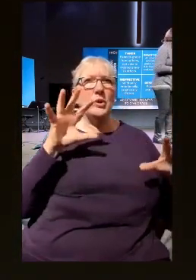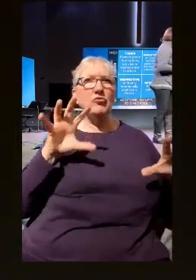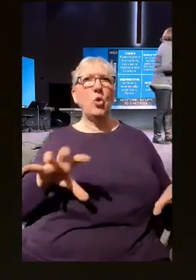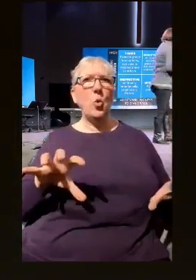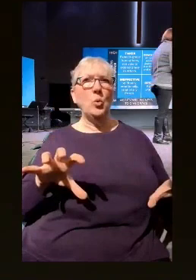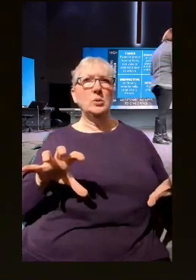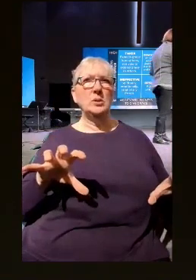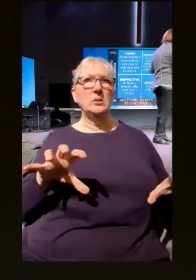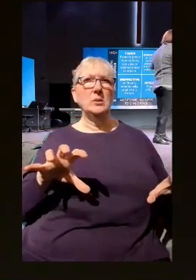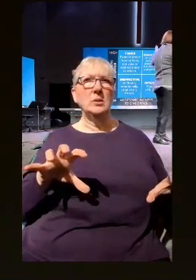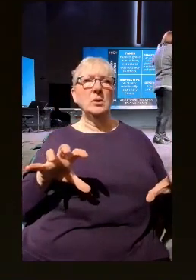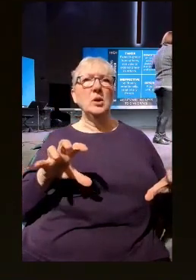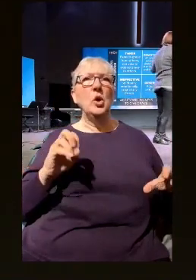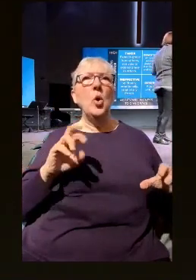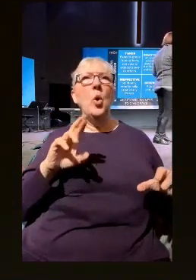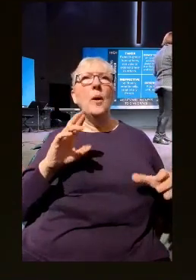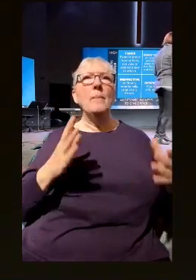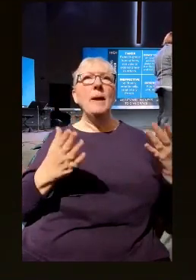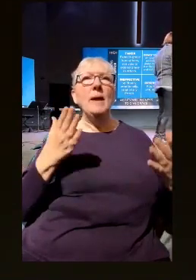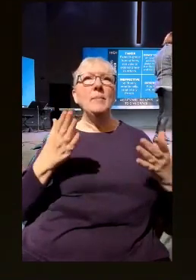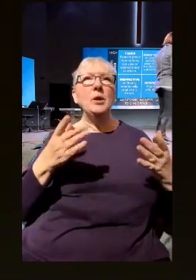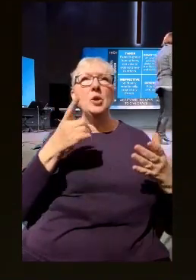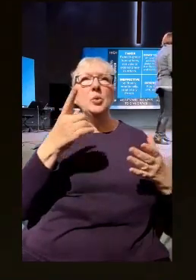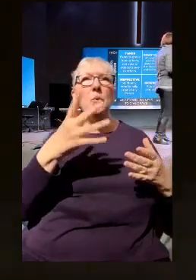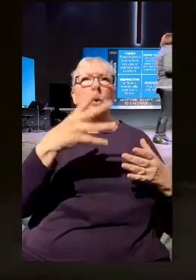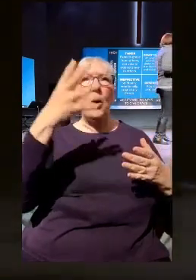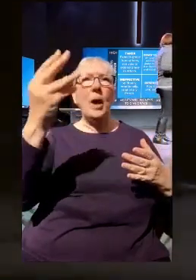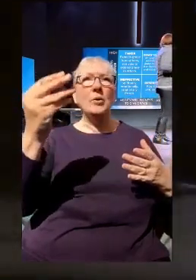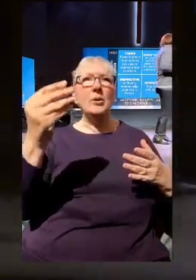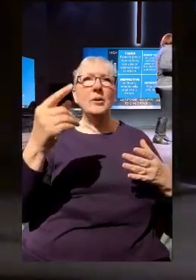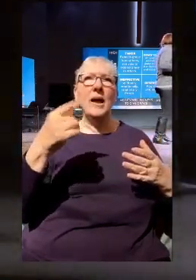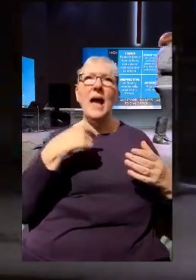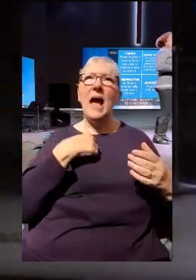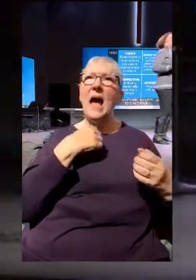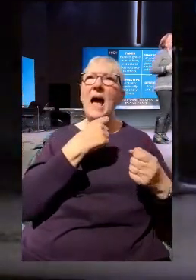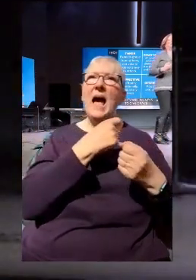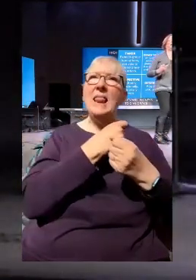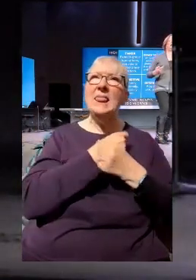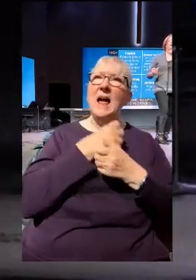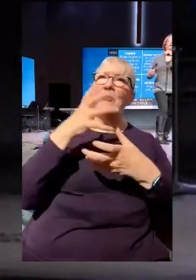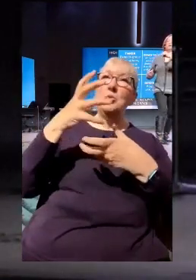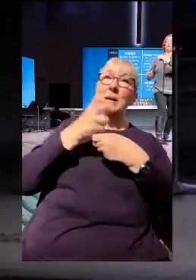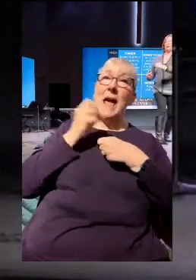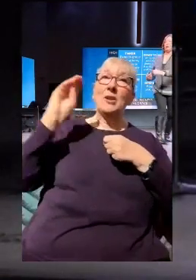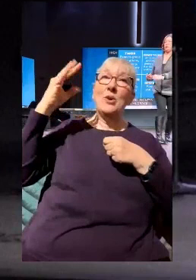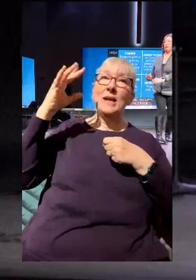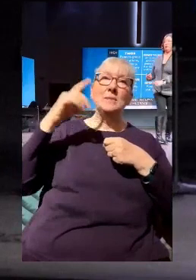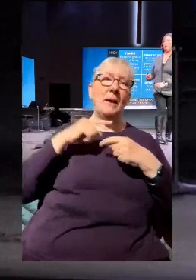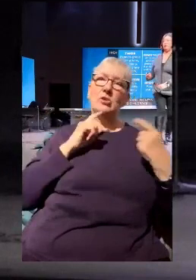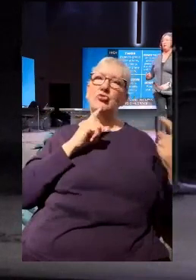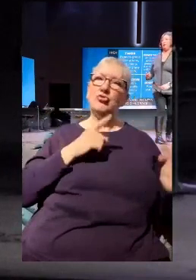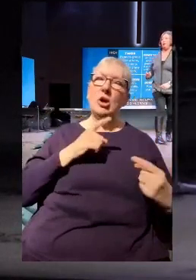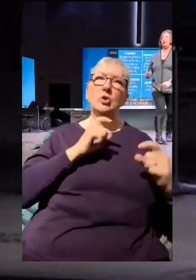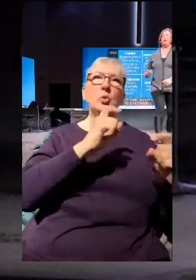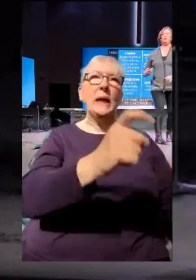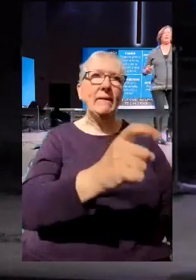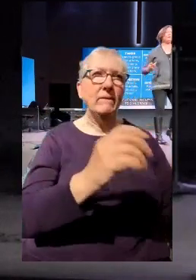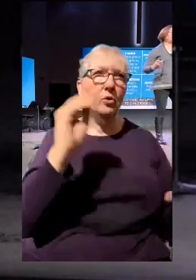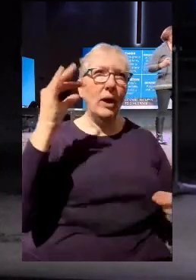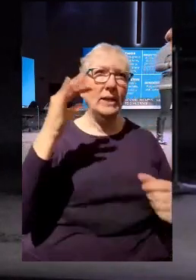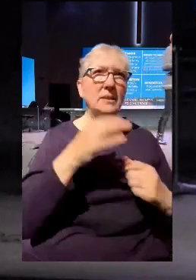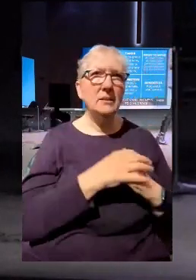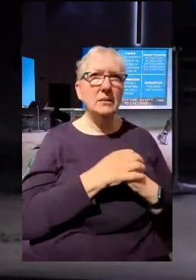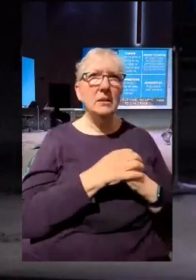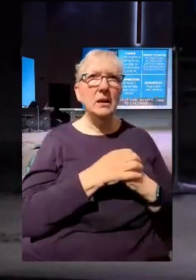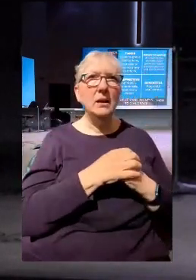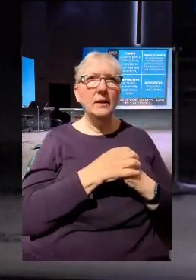space. Or maybe you go up and you're like, hey, I love receiving grace, but I struggle to give it. Do people in your life